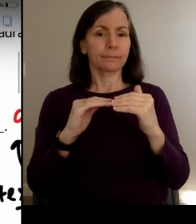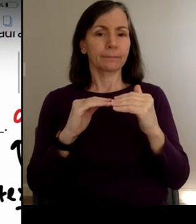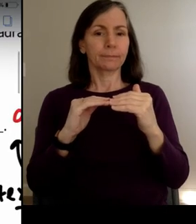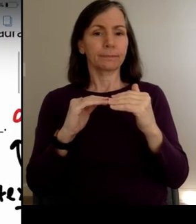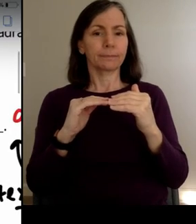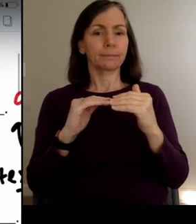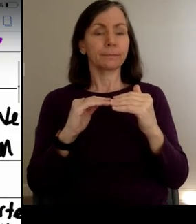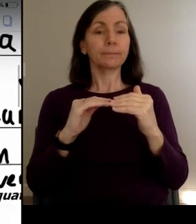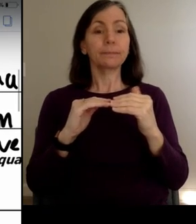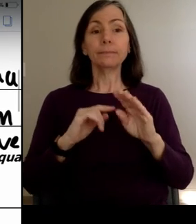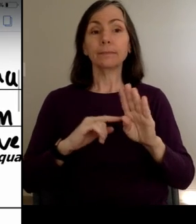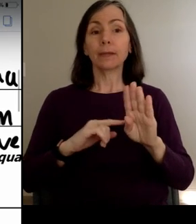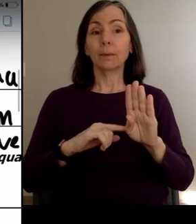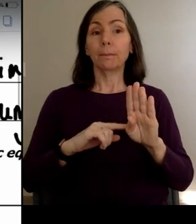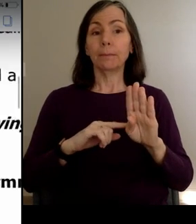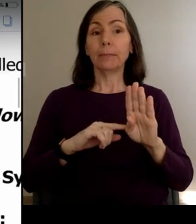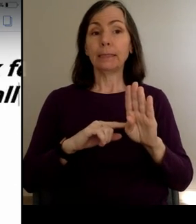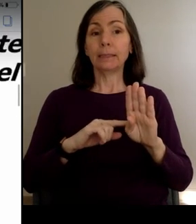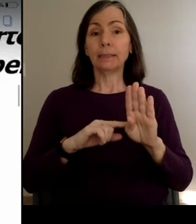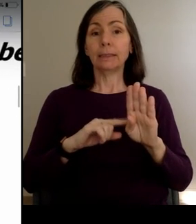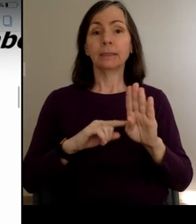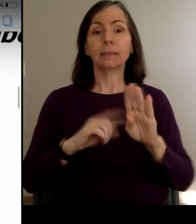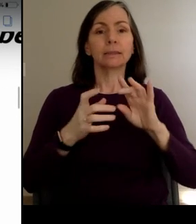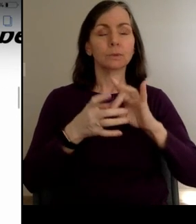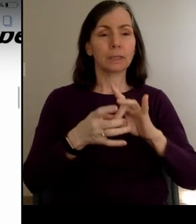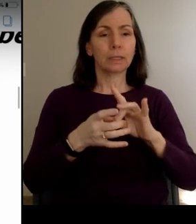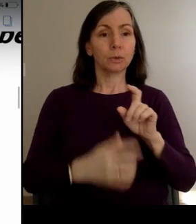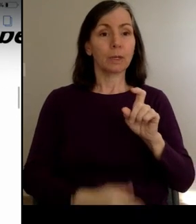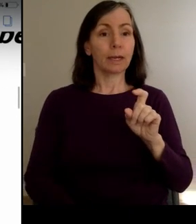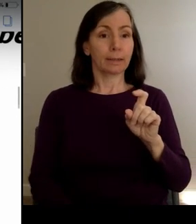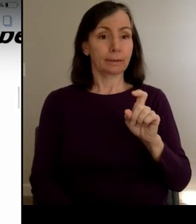Our B goes with our x.